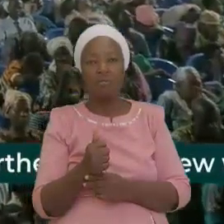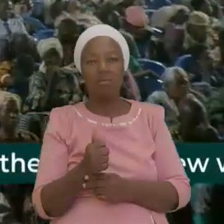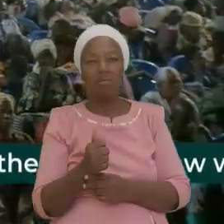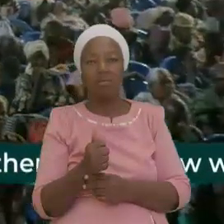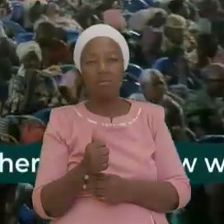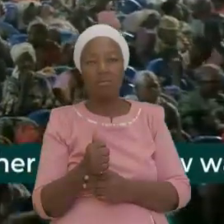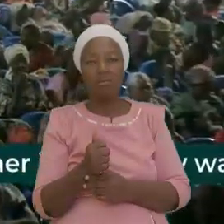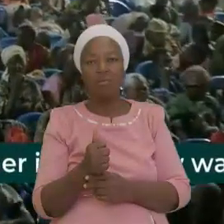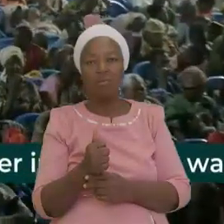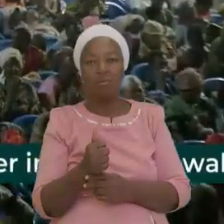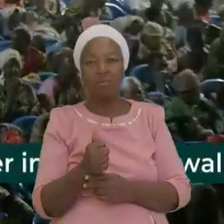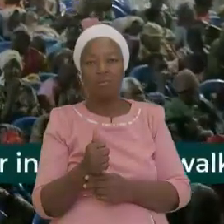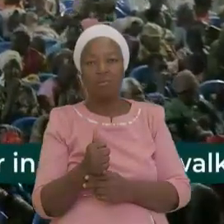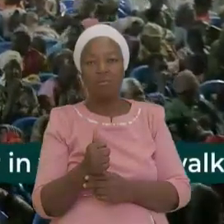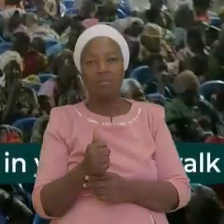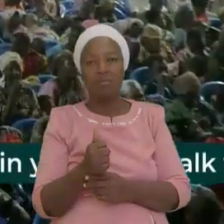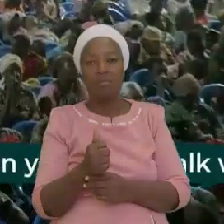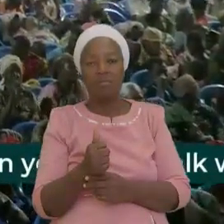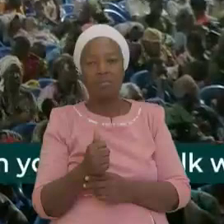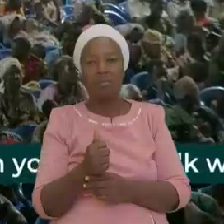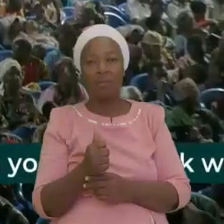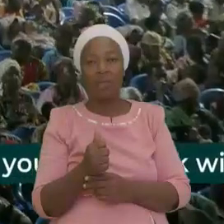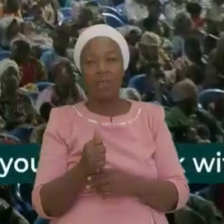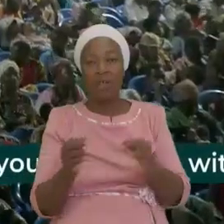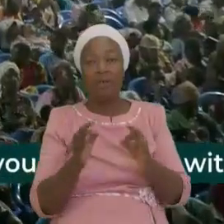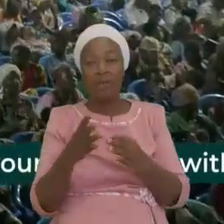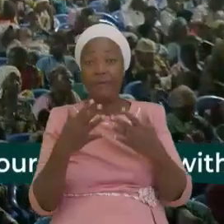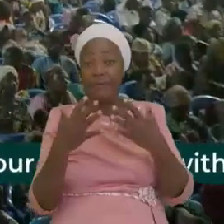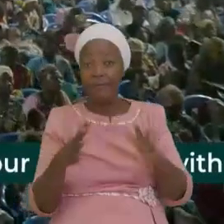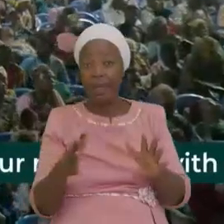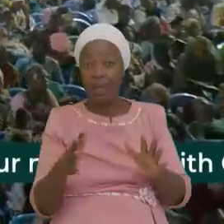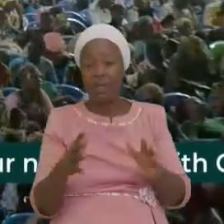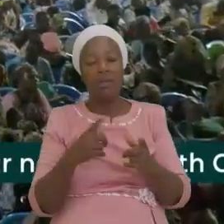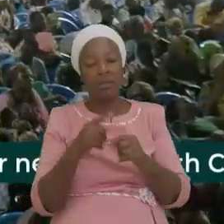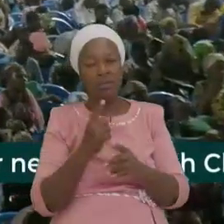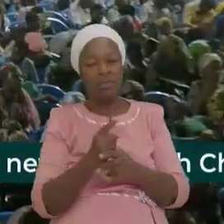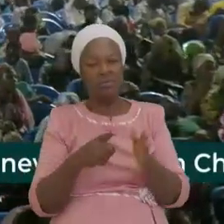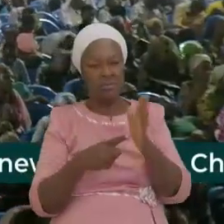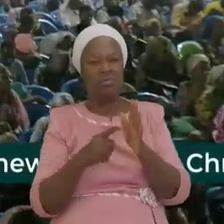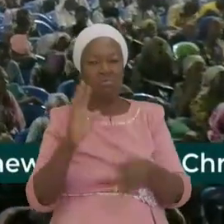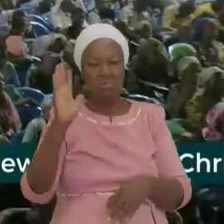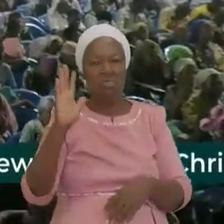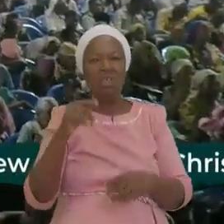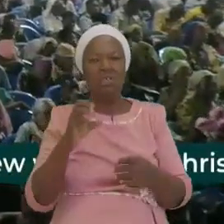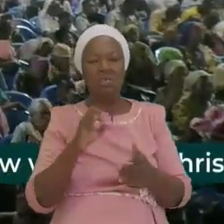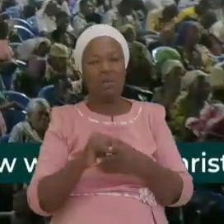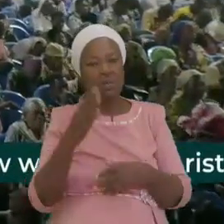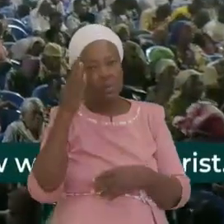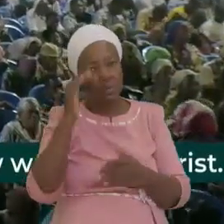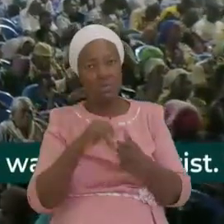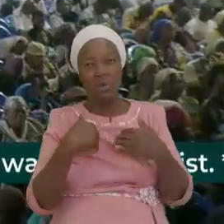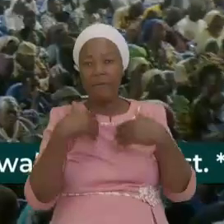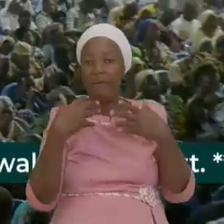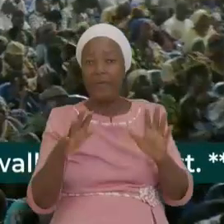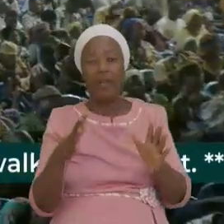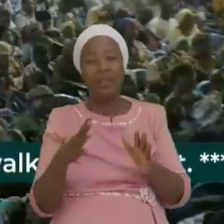la prière. If you are done, just wave your hand and let us see while